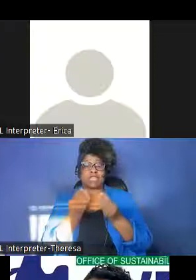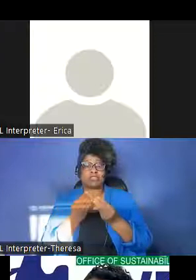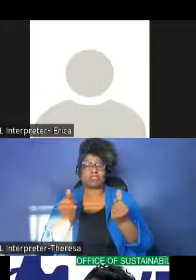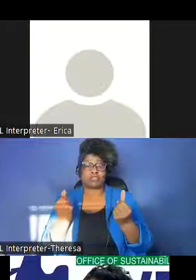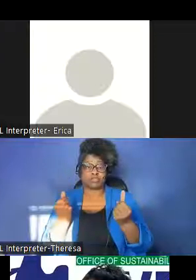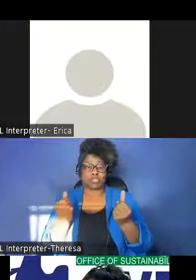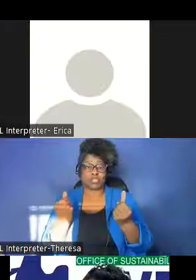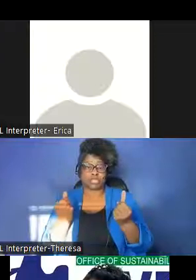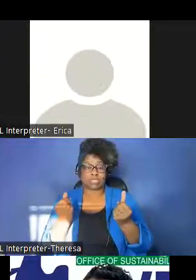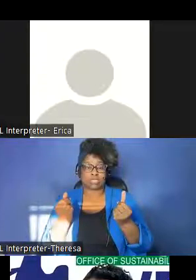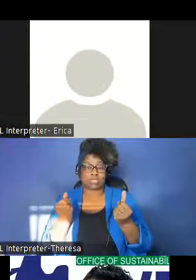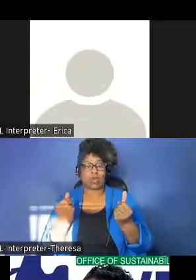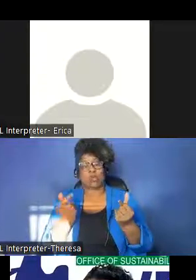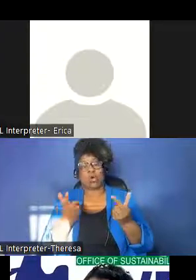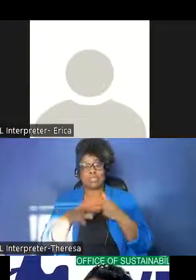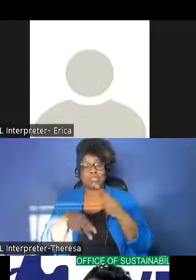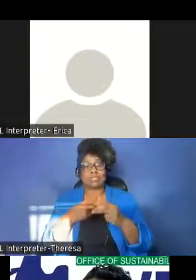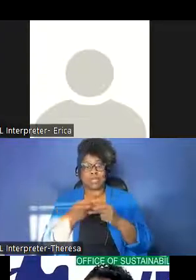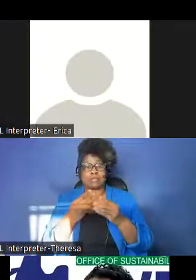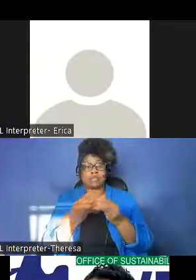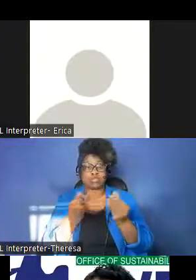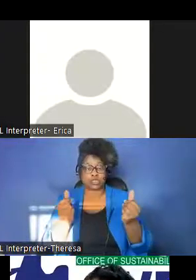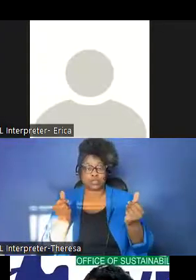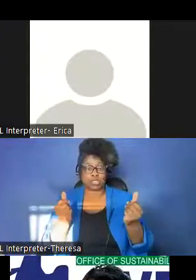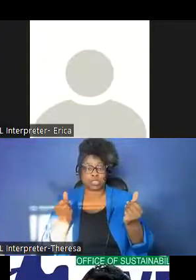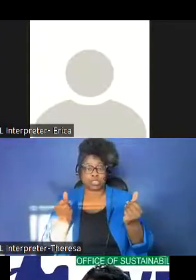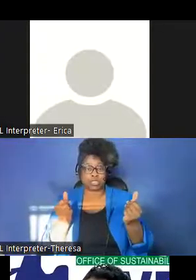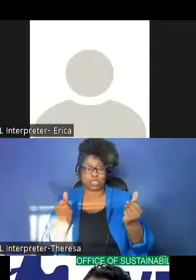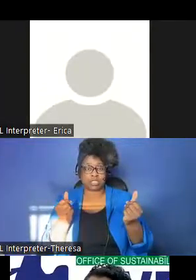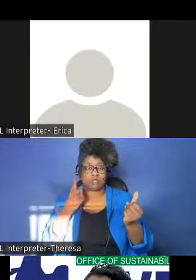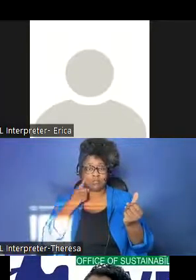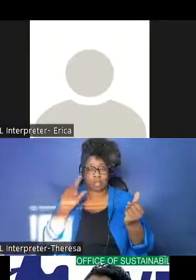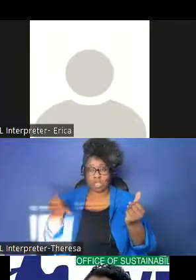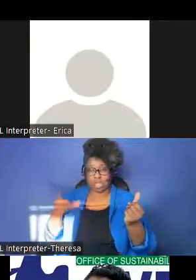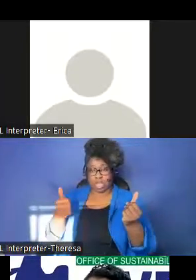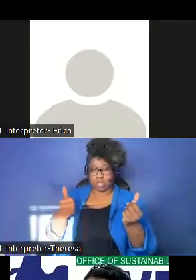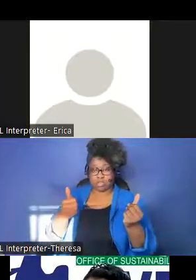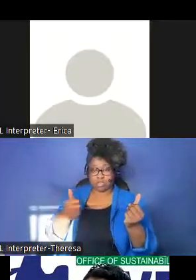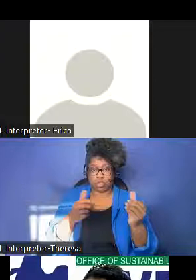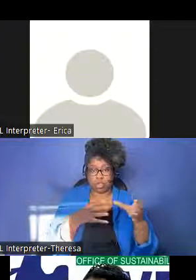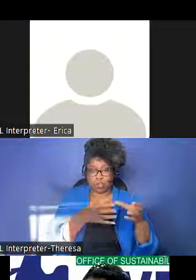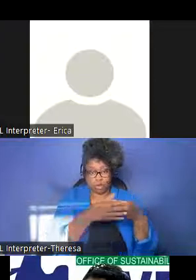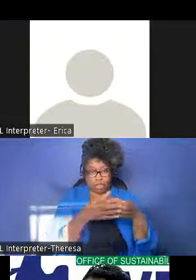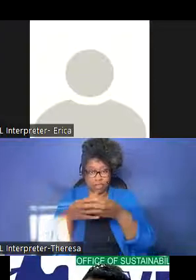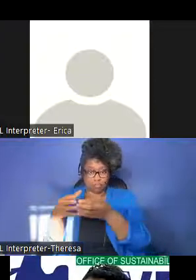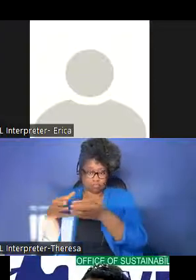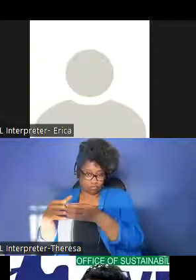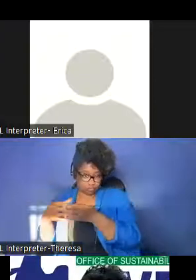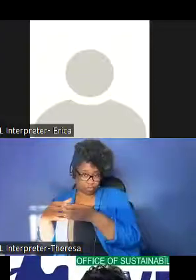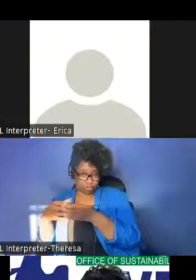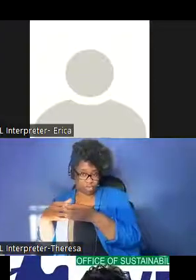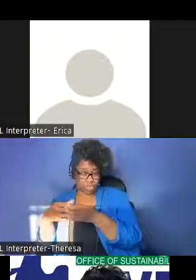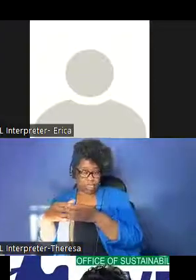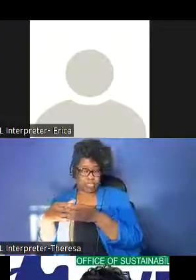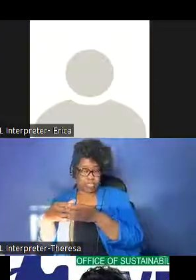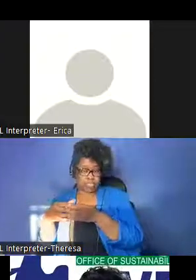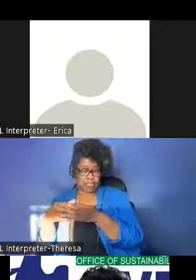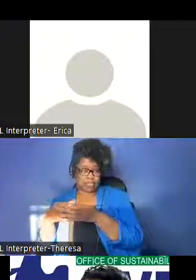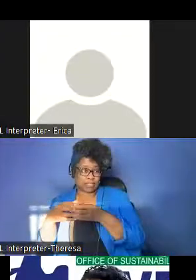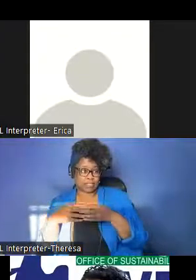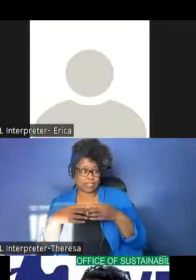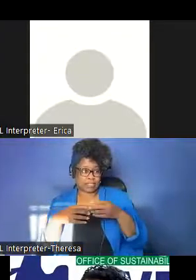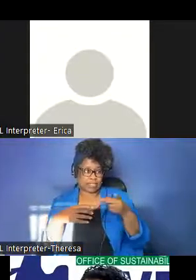of the types of solutions that will serve these other breakout rooms are available in this area as